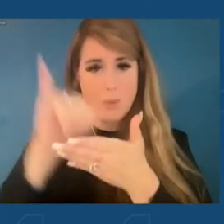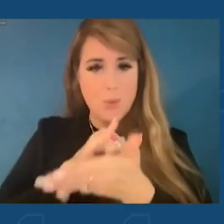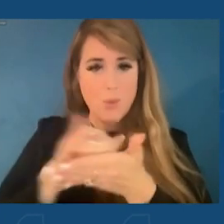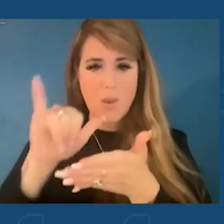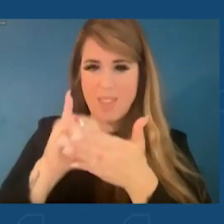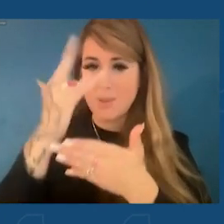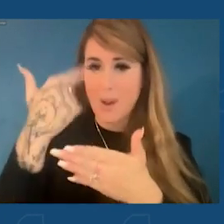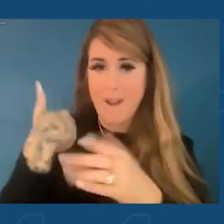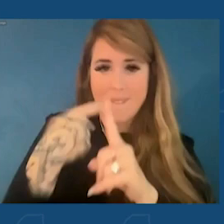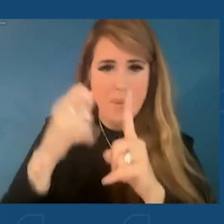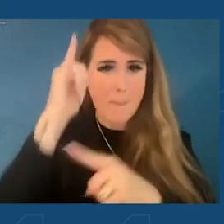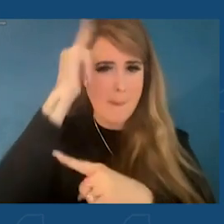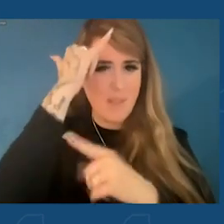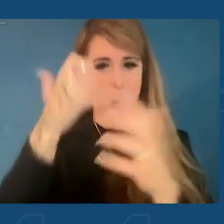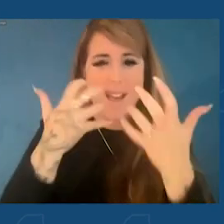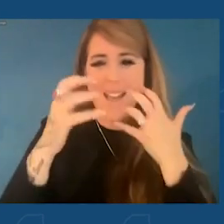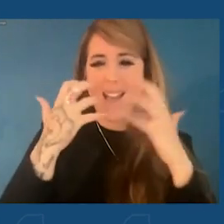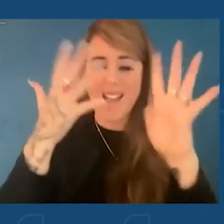from Buffalo.